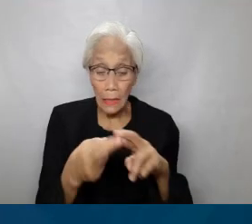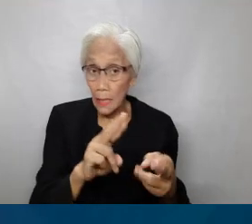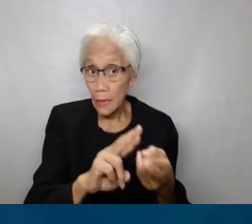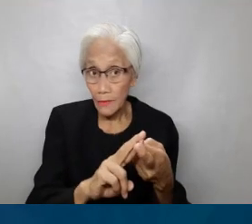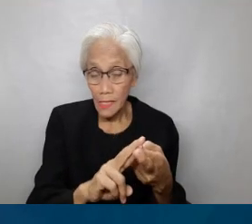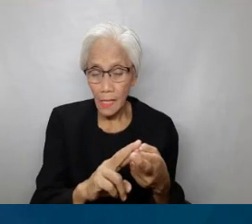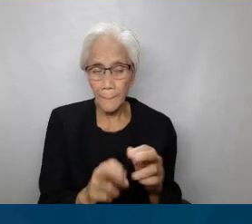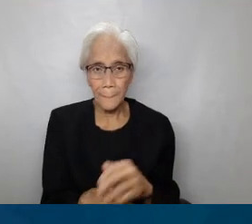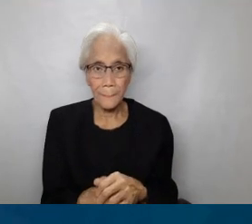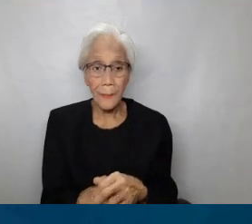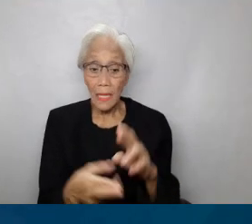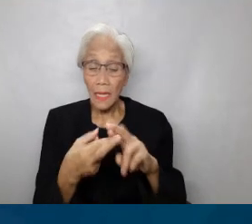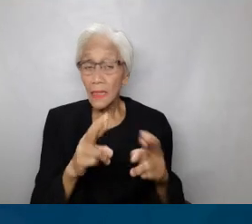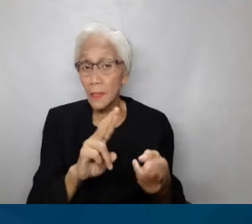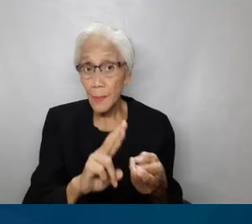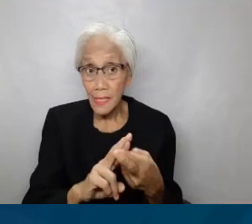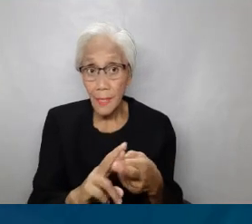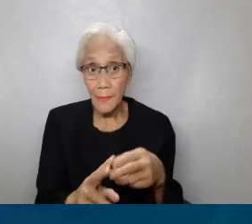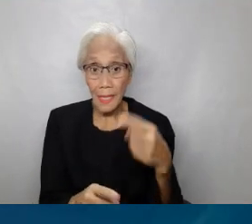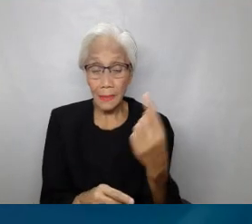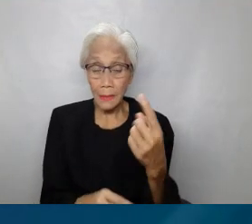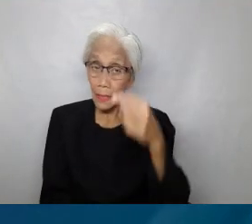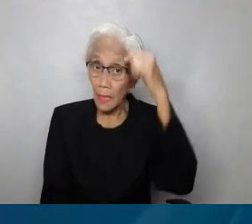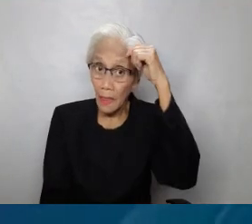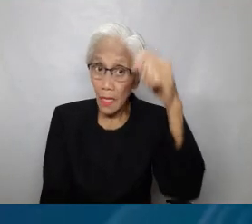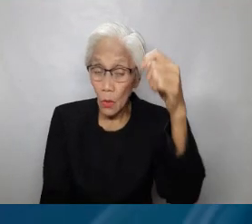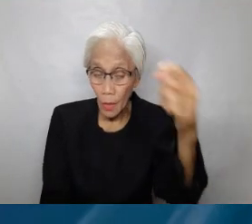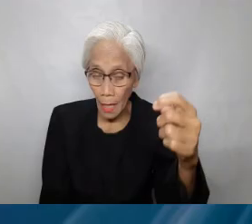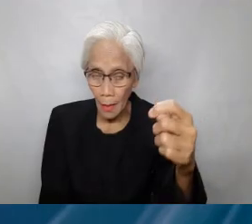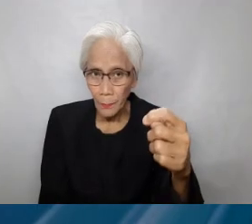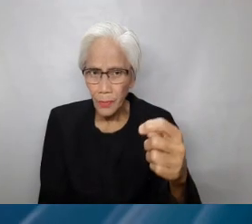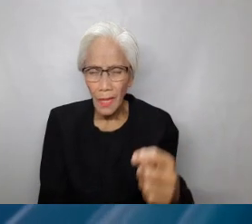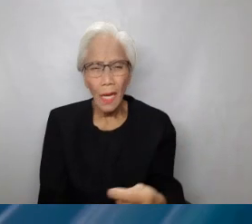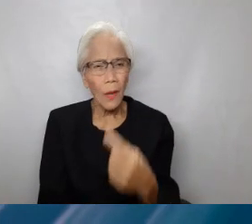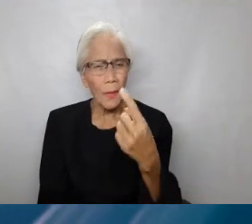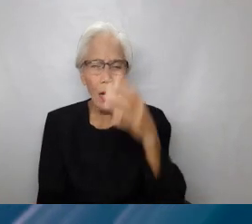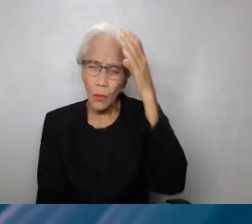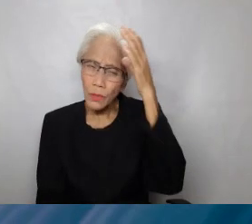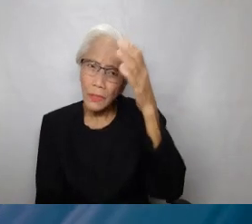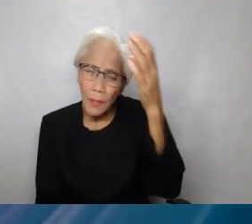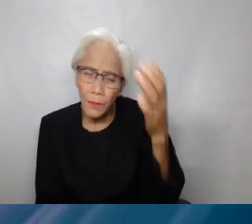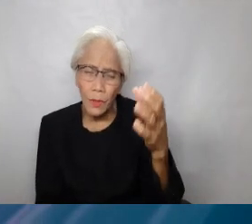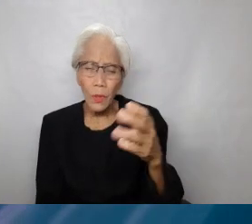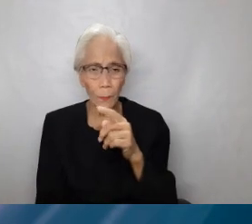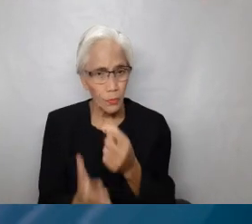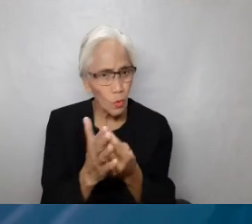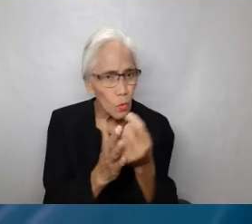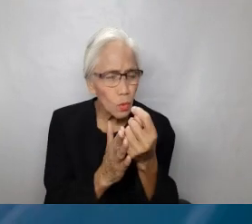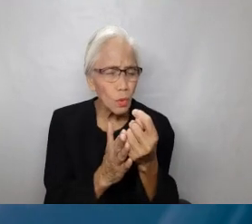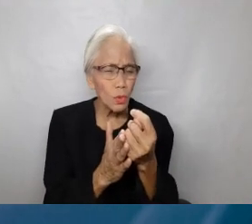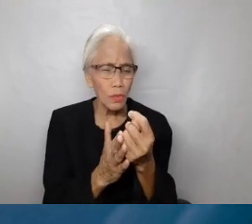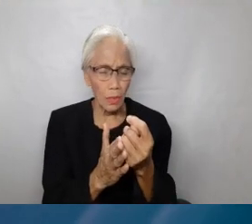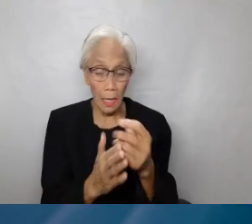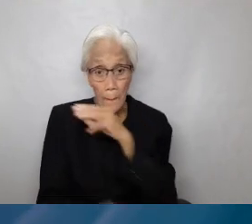is not relativism. Ang relativism ay isang teorya na ang mga conceptions of